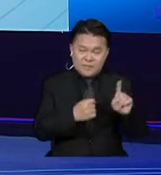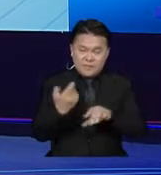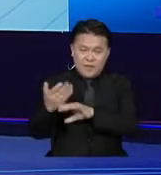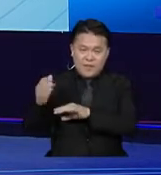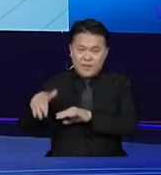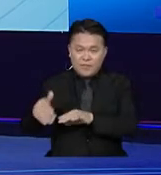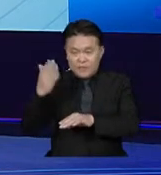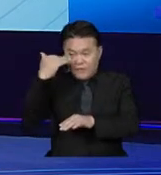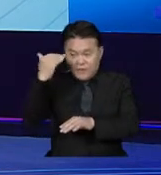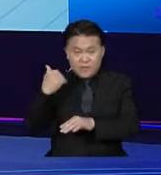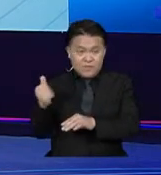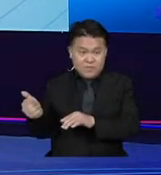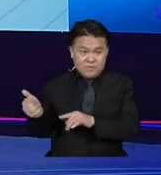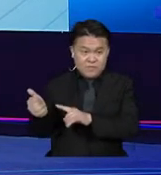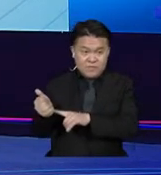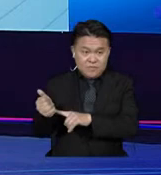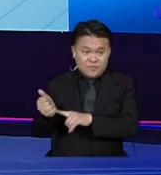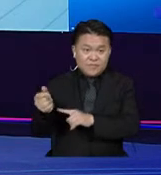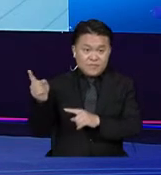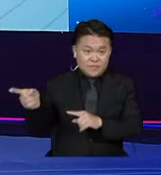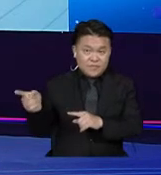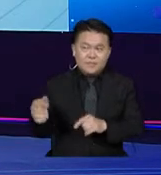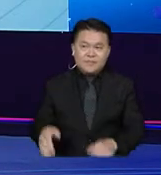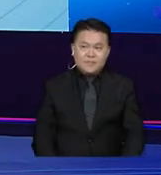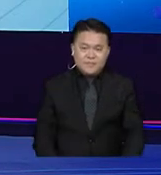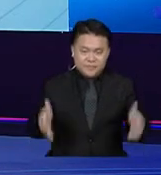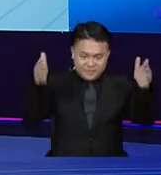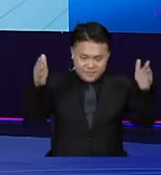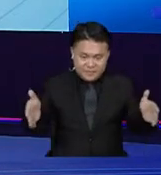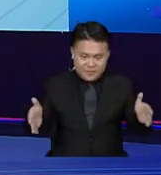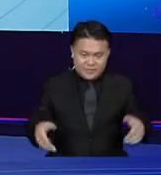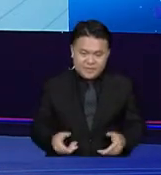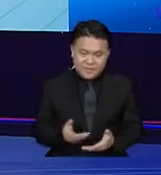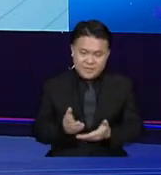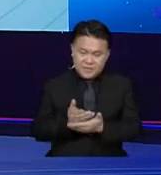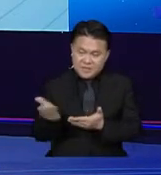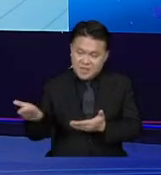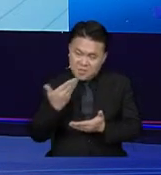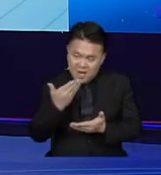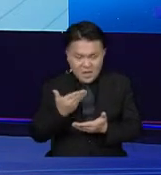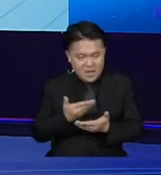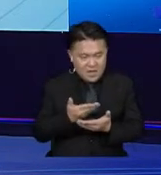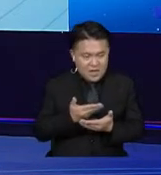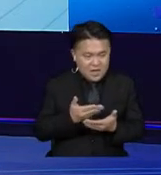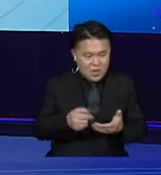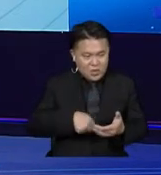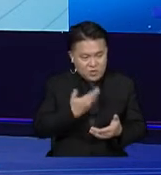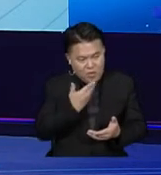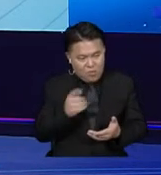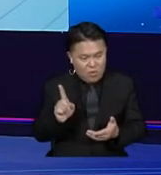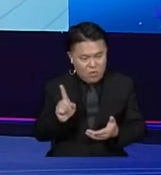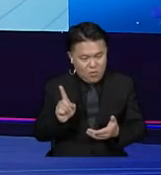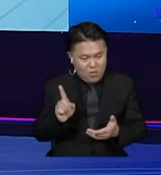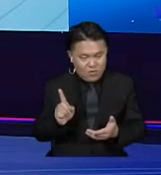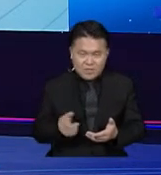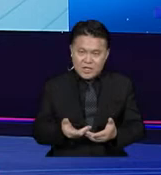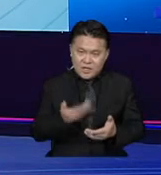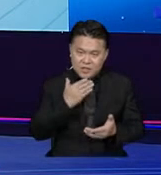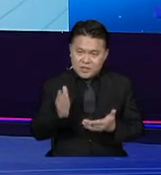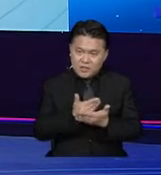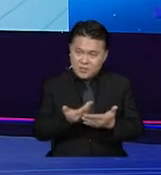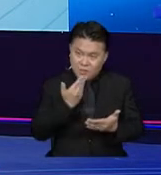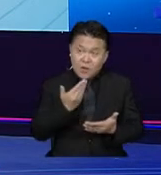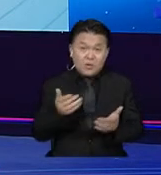complete stranger. Bonobos did not just share their food, but they also preferred to share their